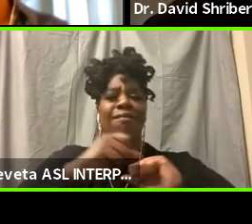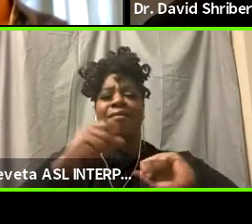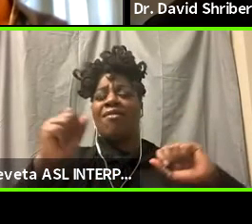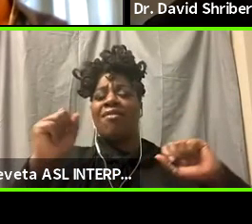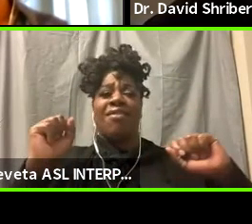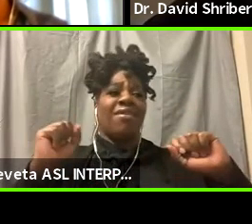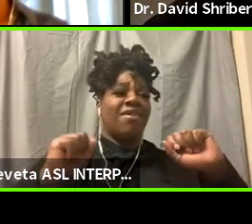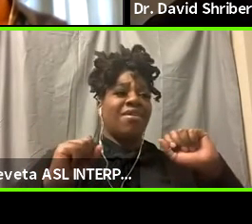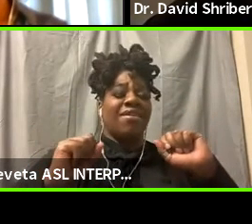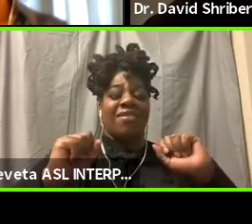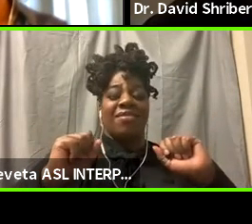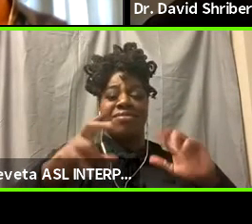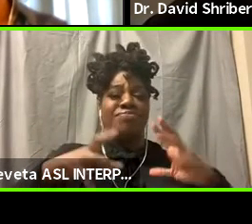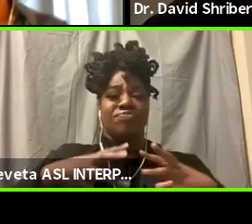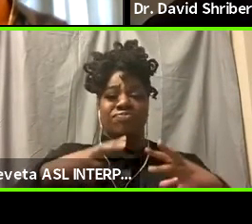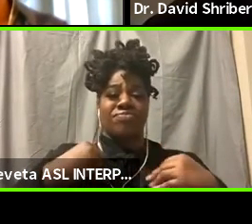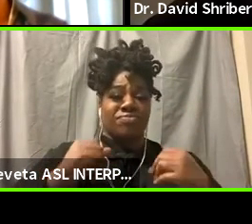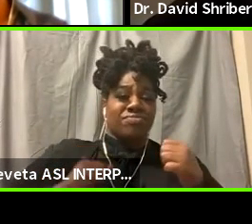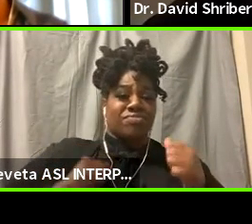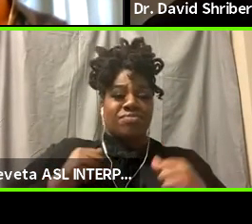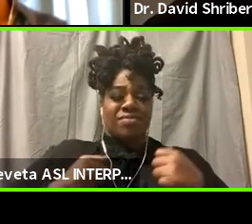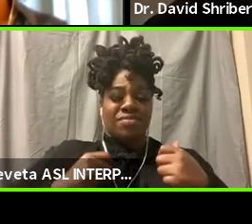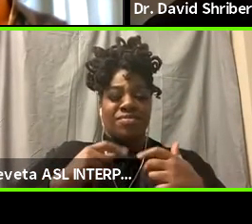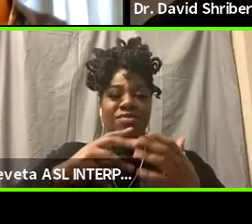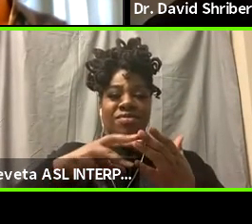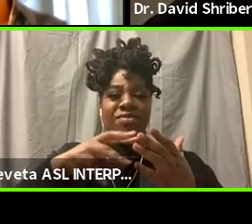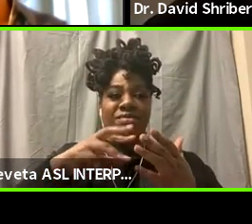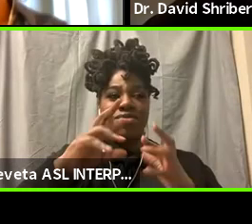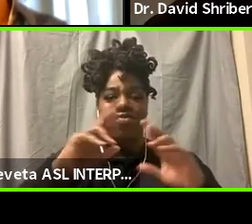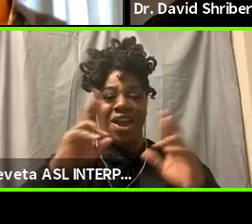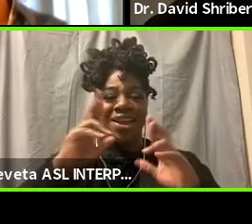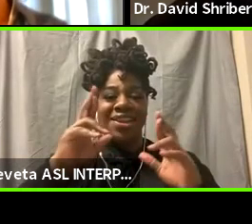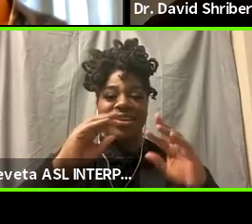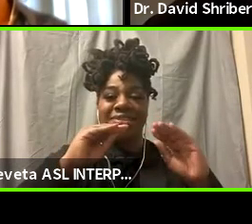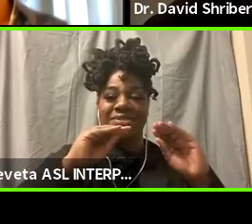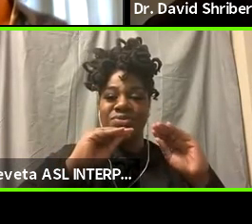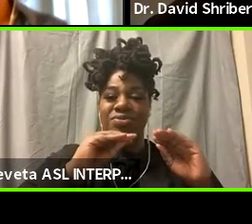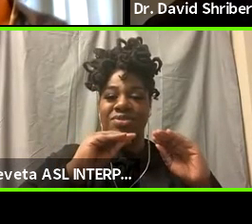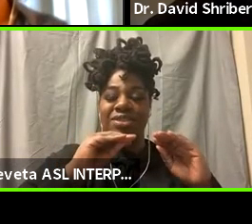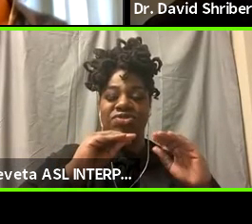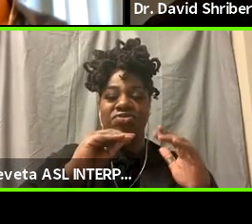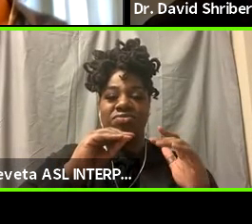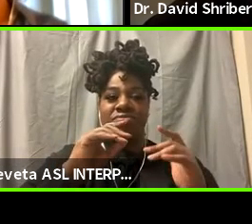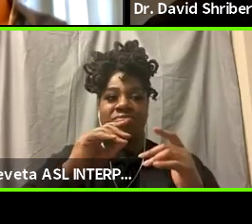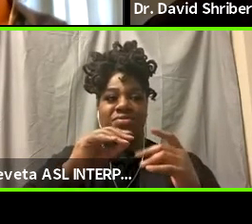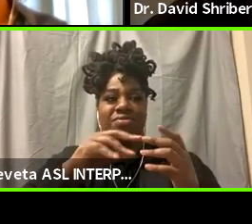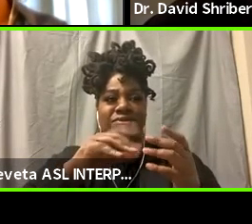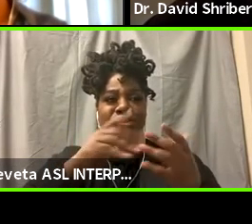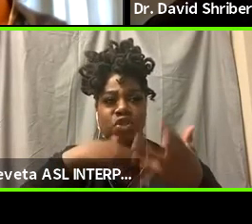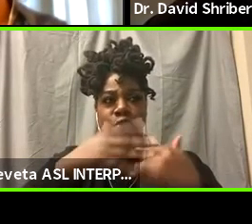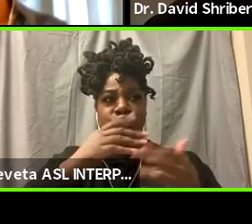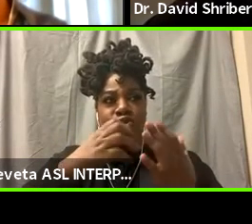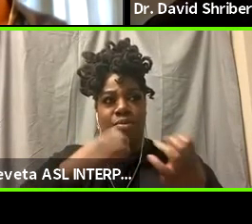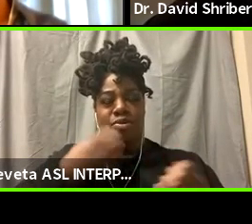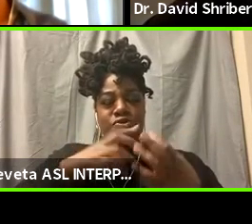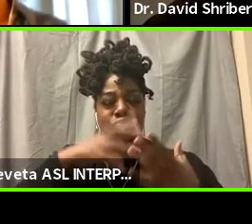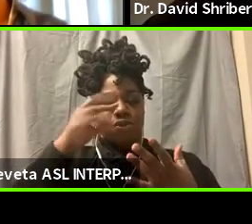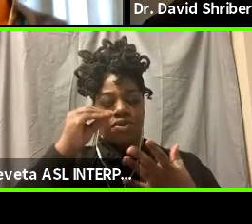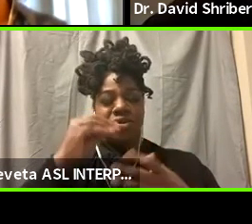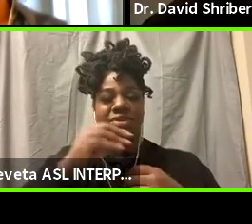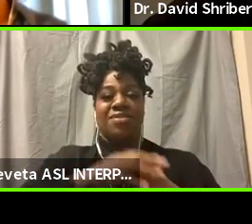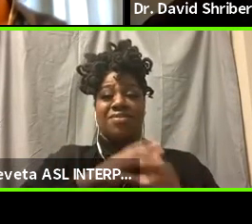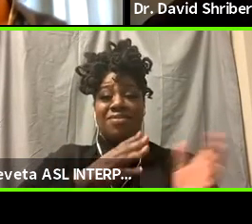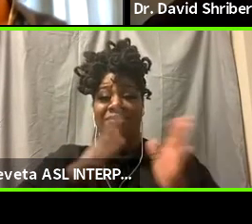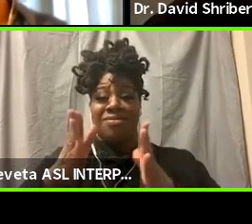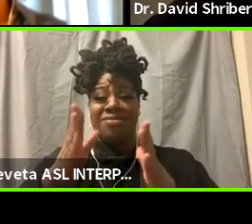was doing many of those lessons. Our secondary ones struggled a little bit more, and their training is a little bit different,